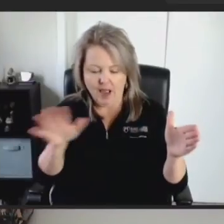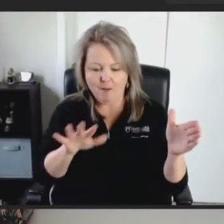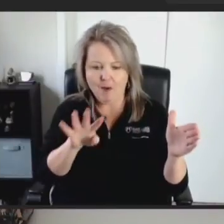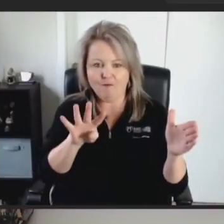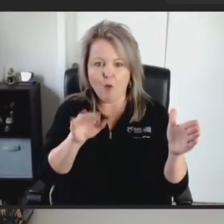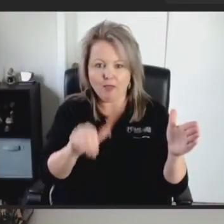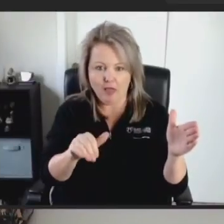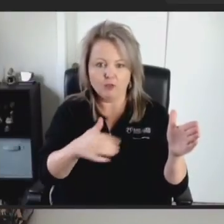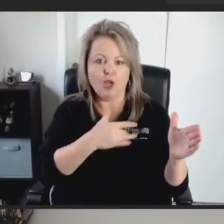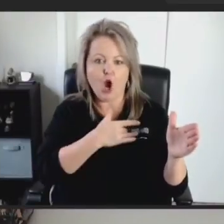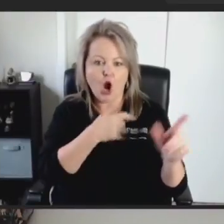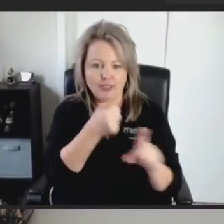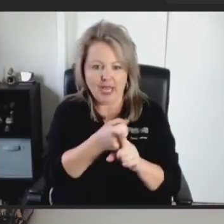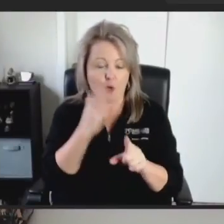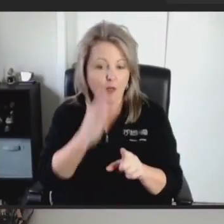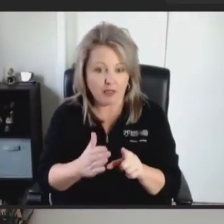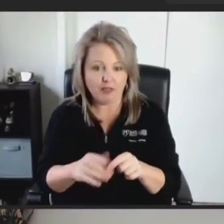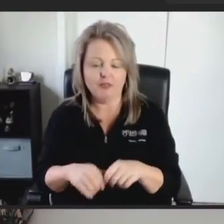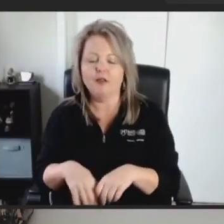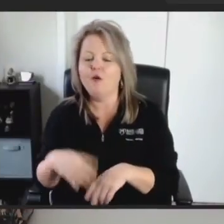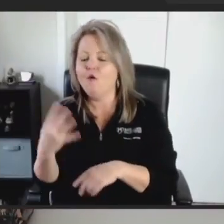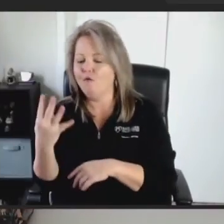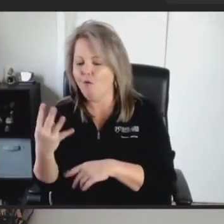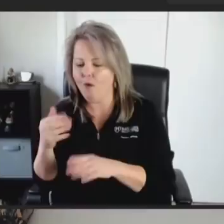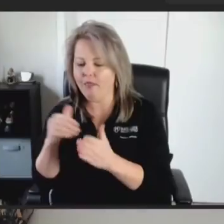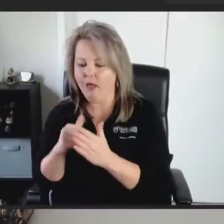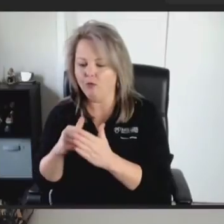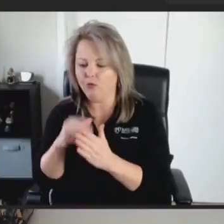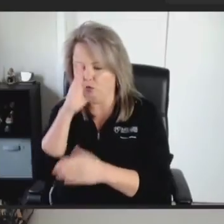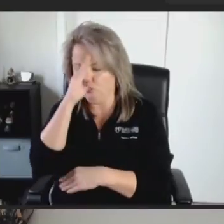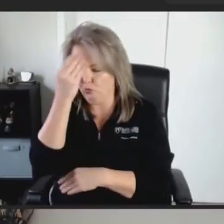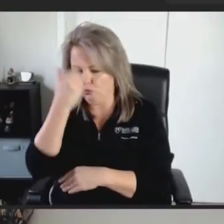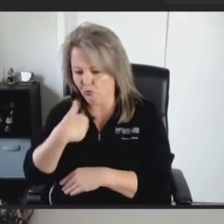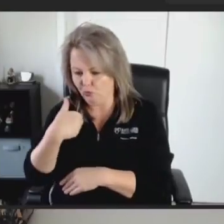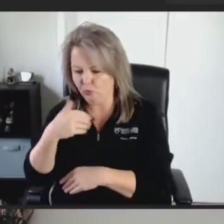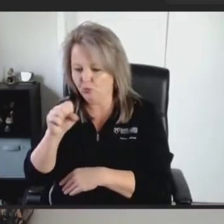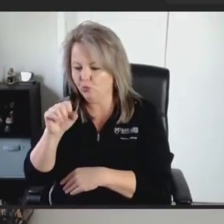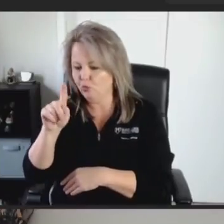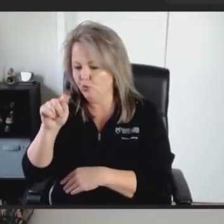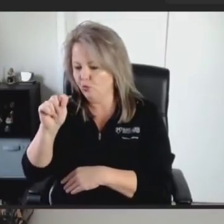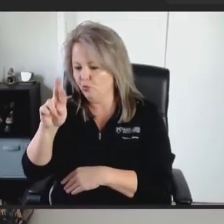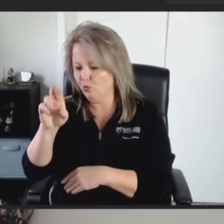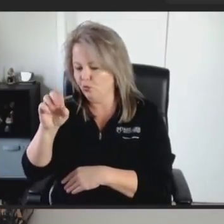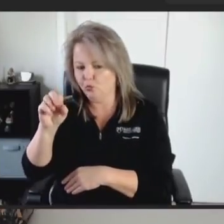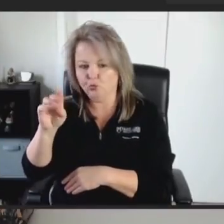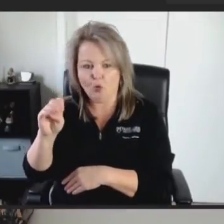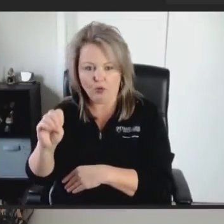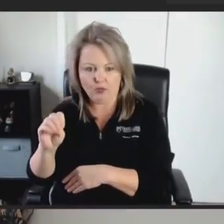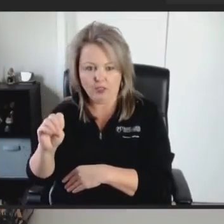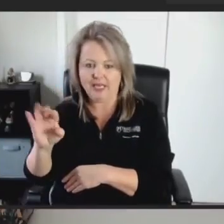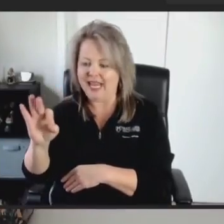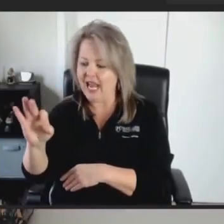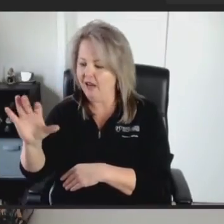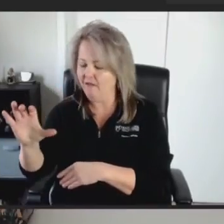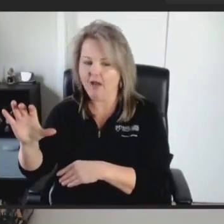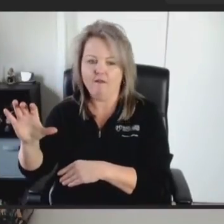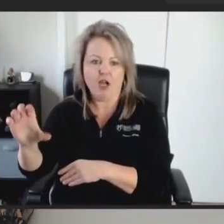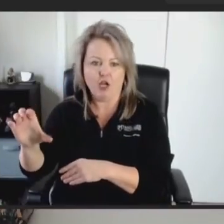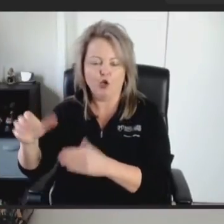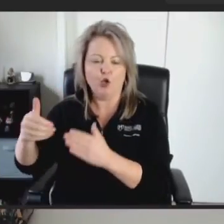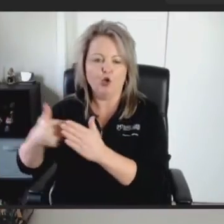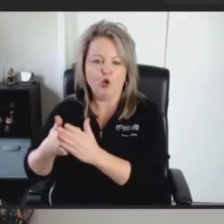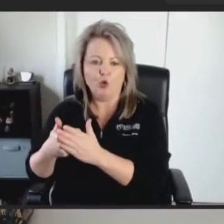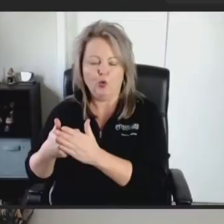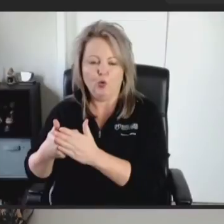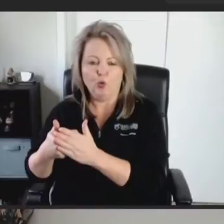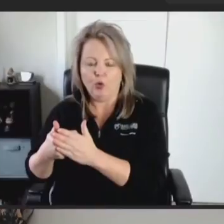heart attack, about 4,000 to have a stroke. There'll be about 9,500 new diagnoses of cancer, and there